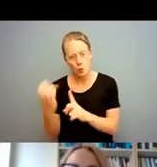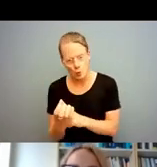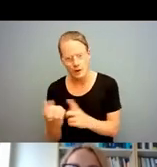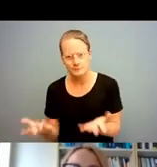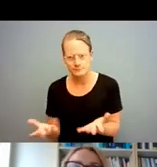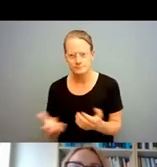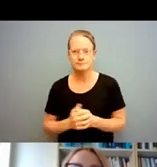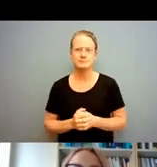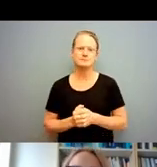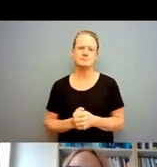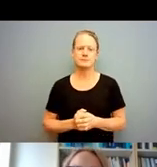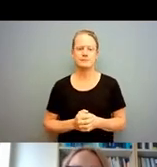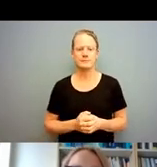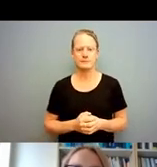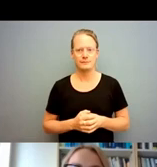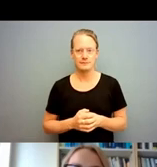states understood this right